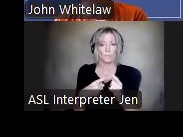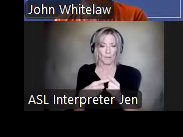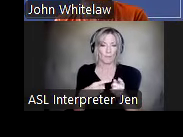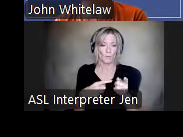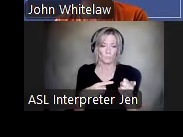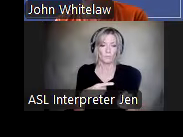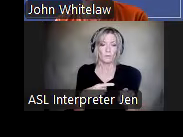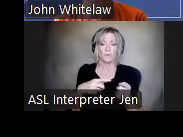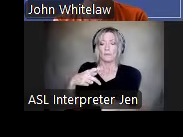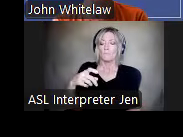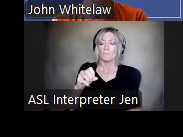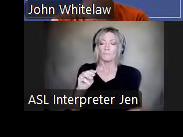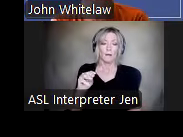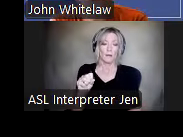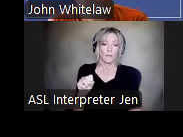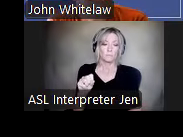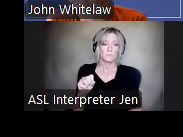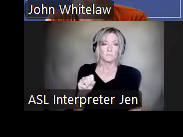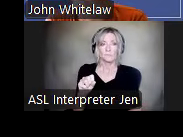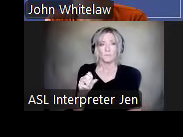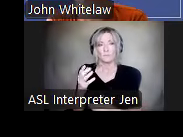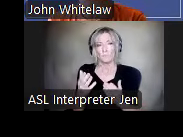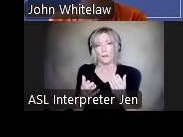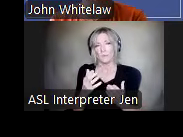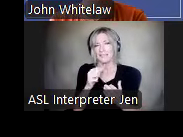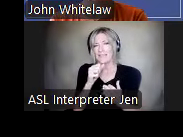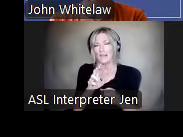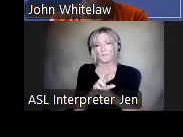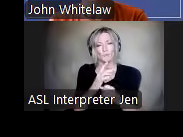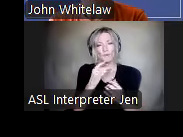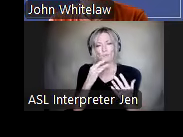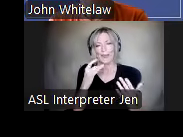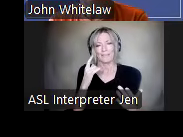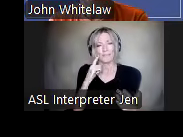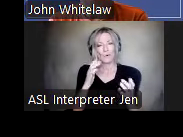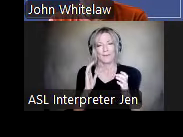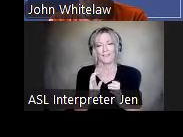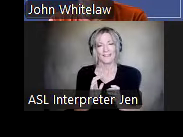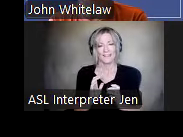The POMs are probably not user-friendly for clients,